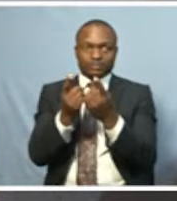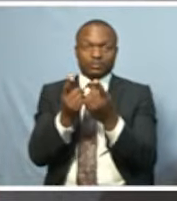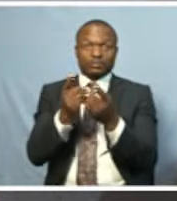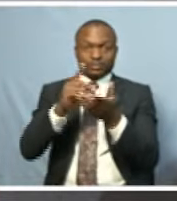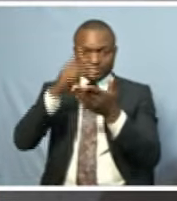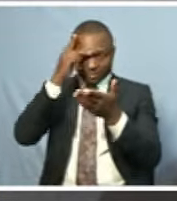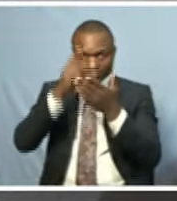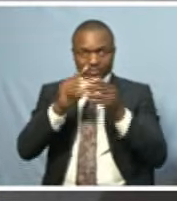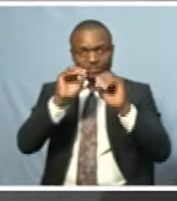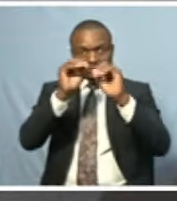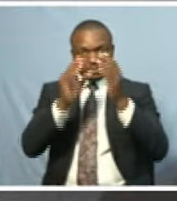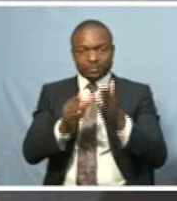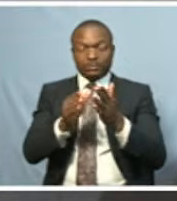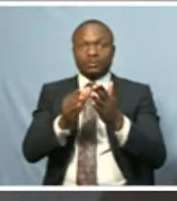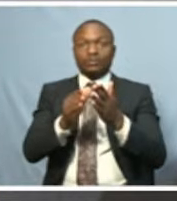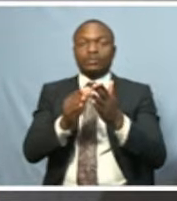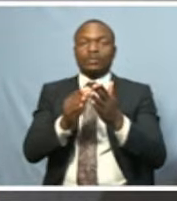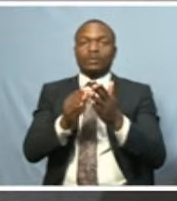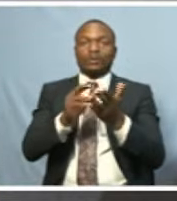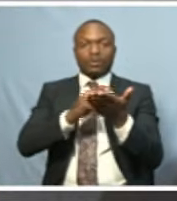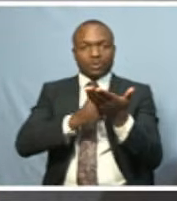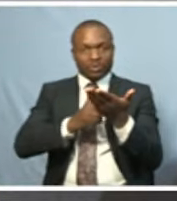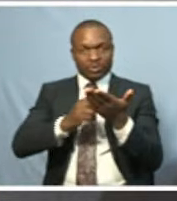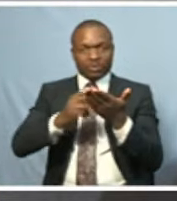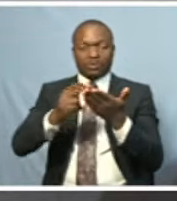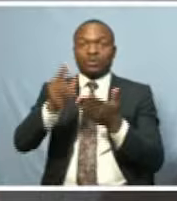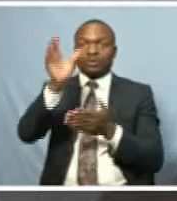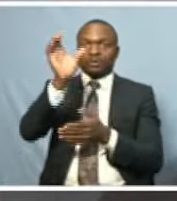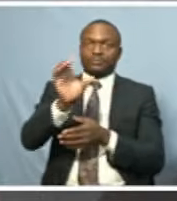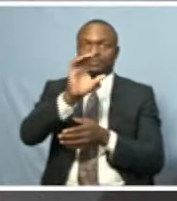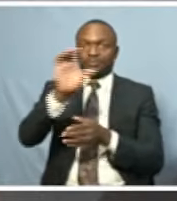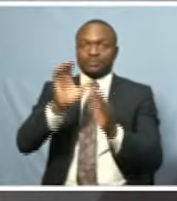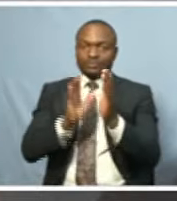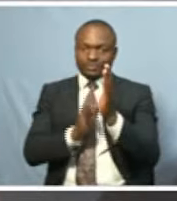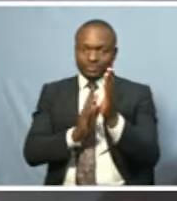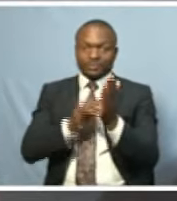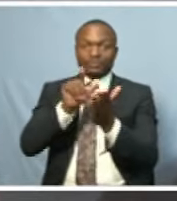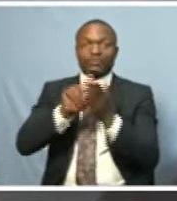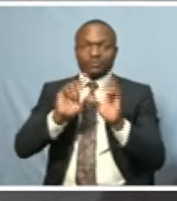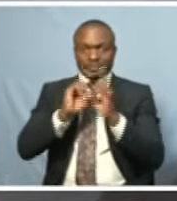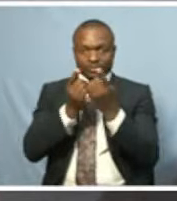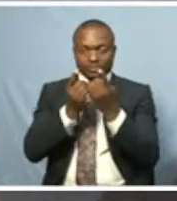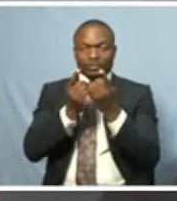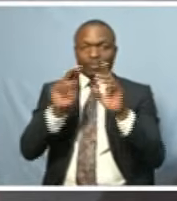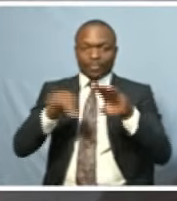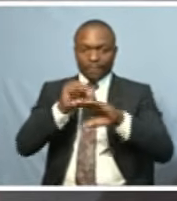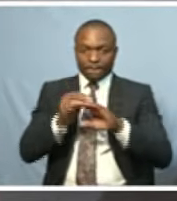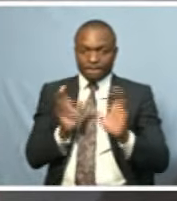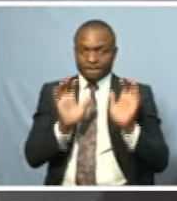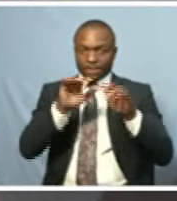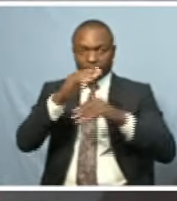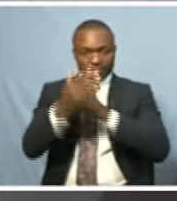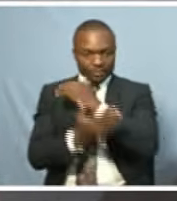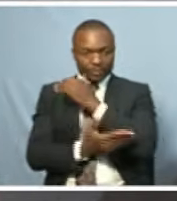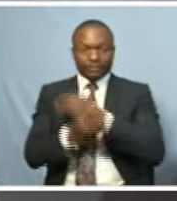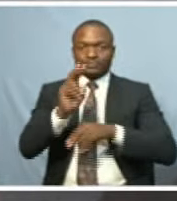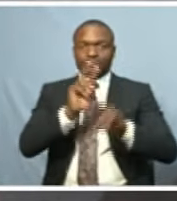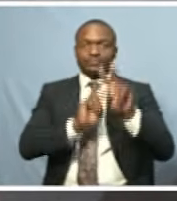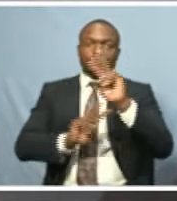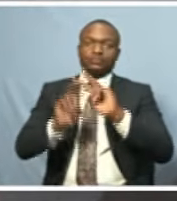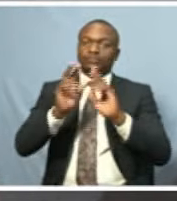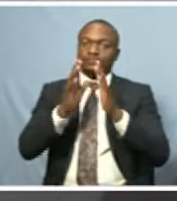pupils and teachers from Holy Cross Convent School in Lusaka District. On behalf of the National Assembly of Zambia, she warmly welcomed the